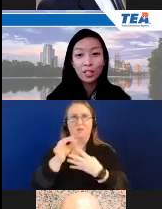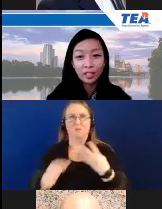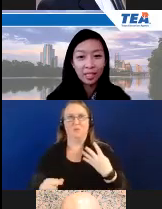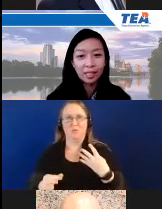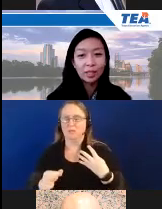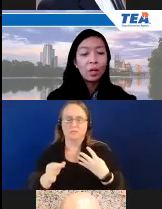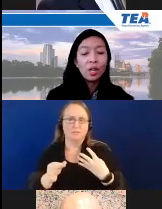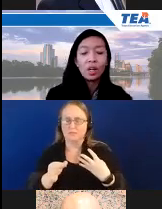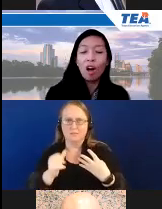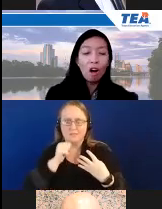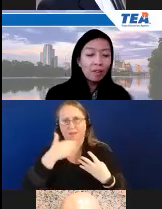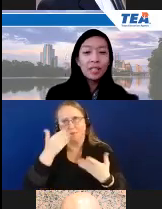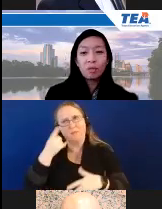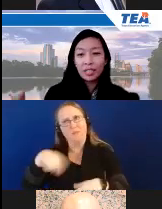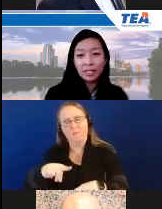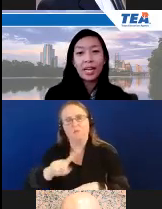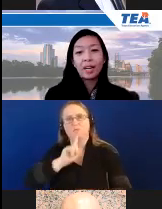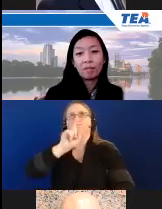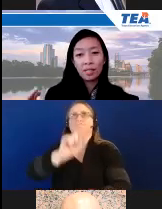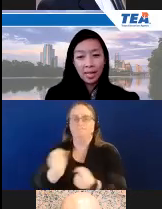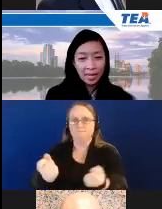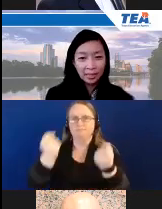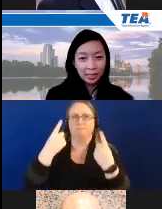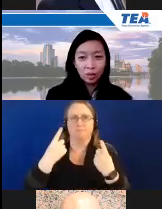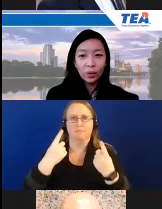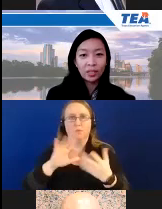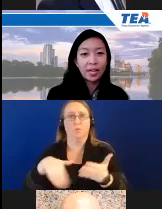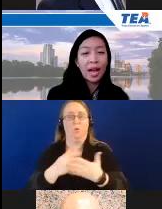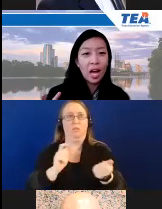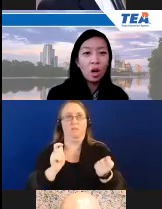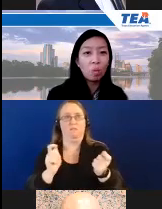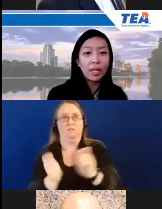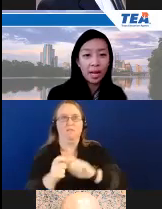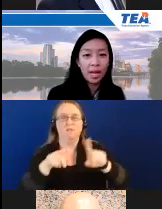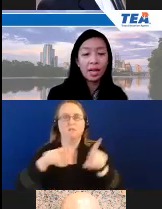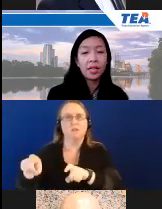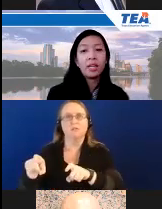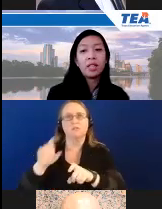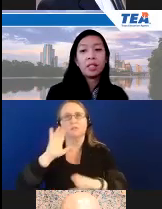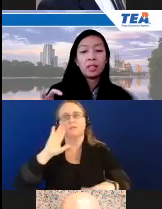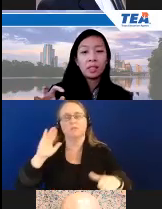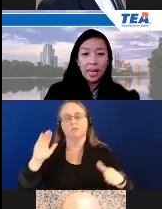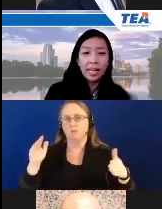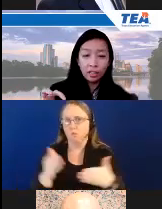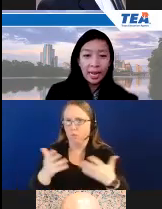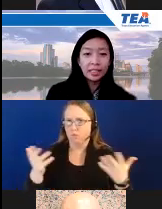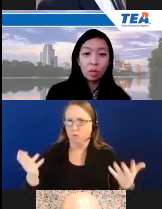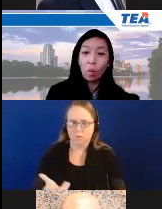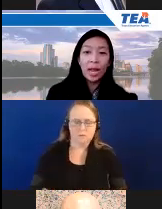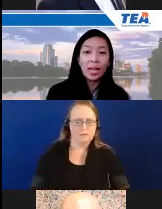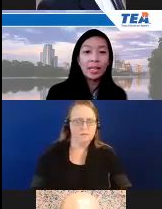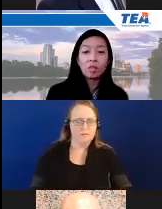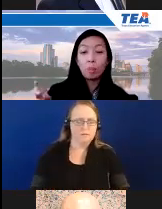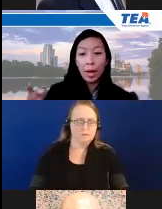to understanding. And so all of the redesign of the test is focused on how we can design our tests